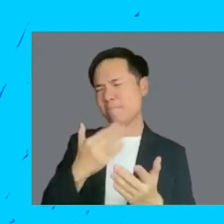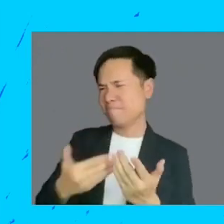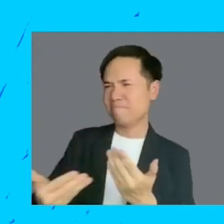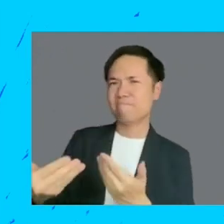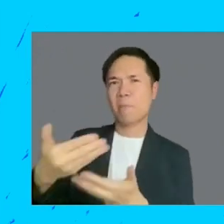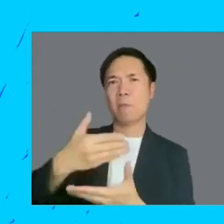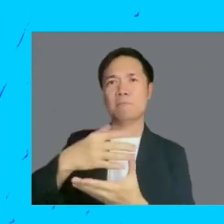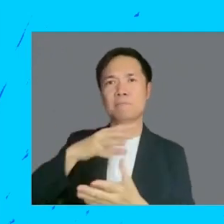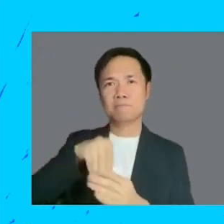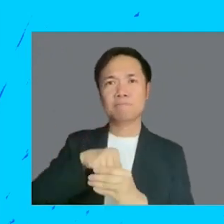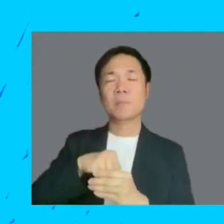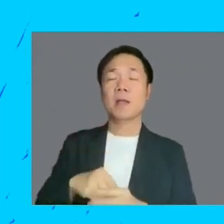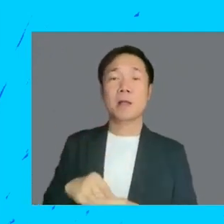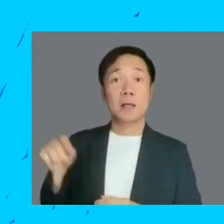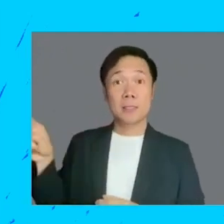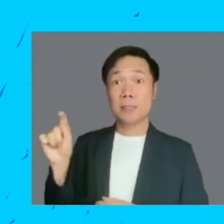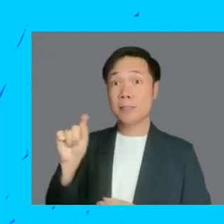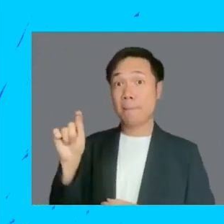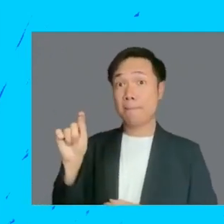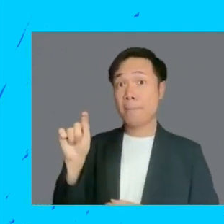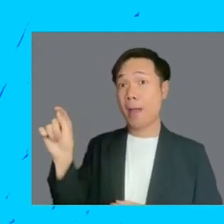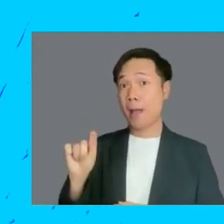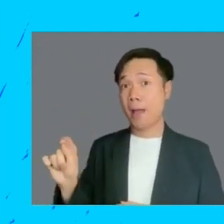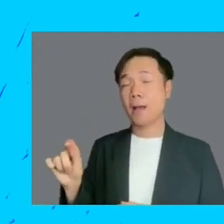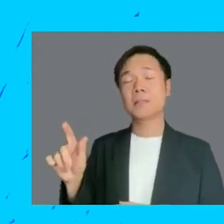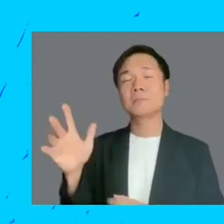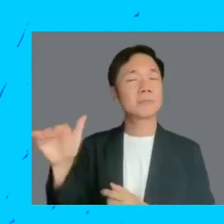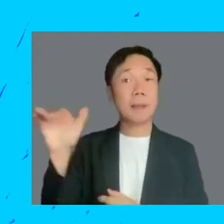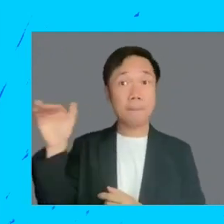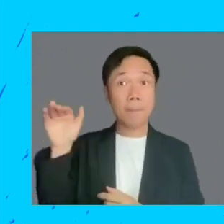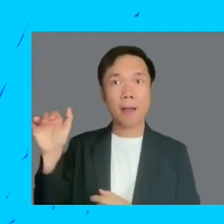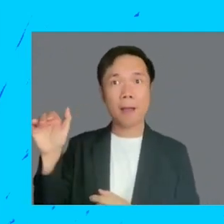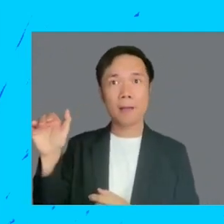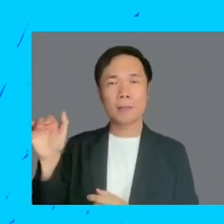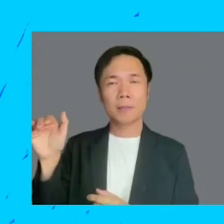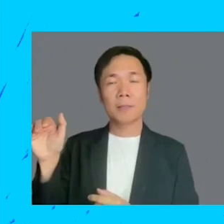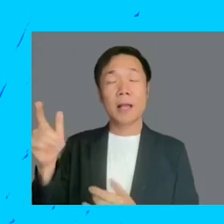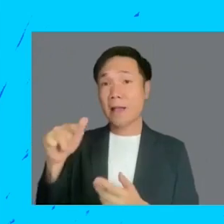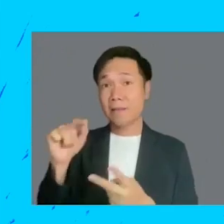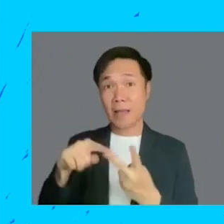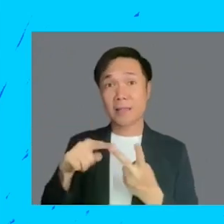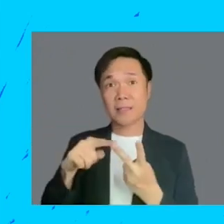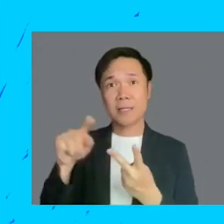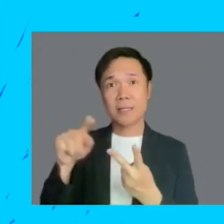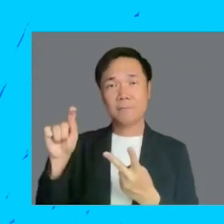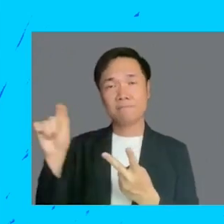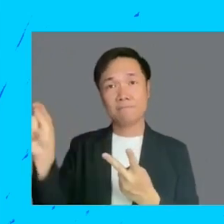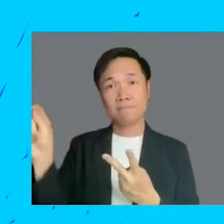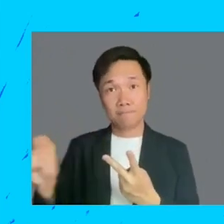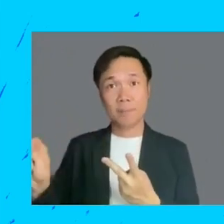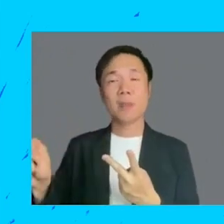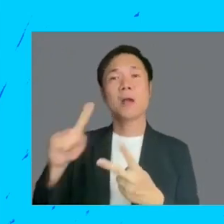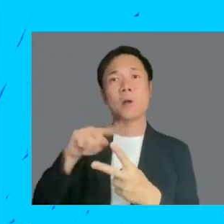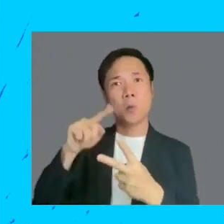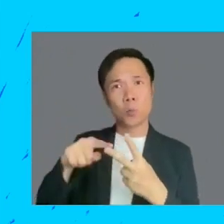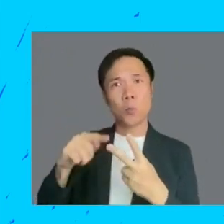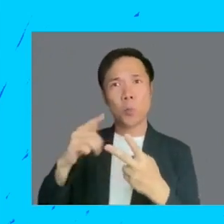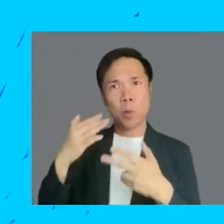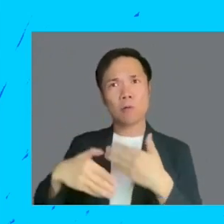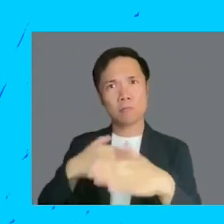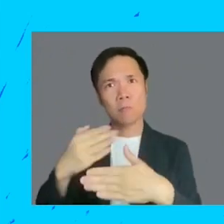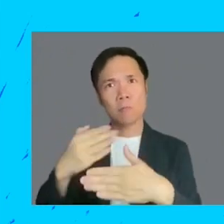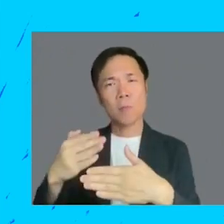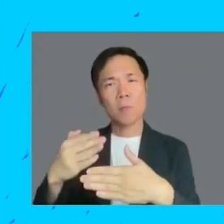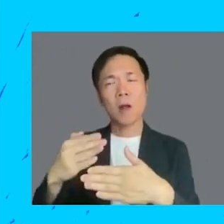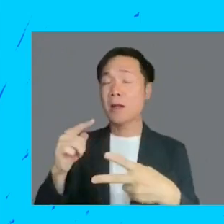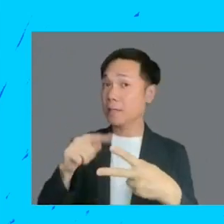made significant progress in the area of health sector linkages, and in Tanzania, there is a bill now being considered in Parliament which would